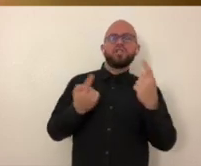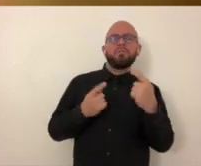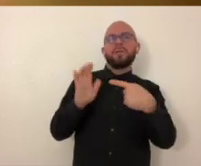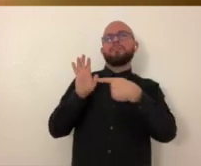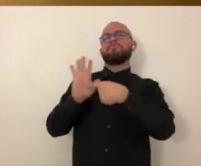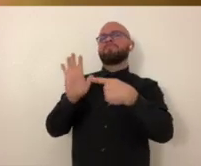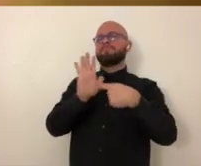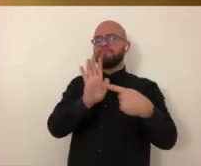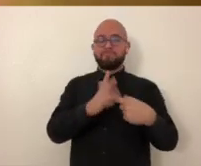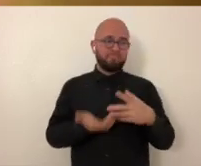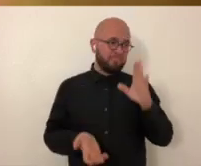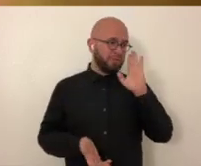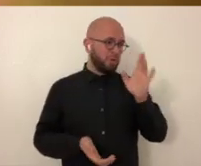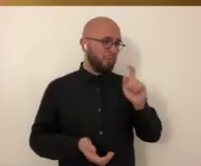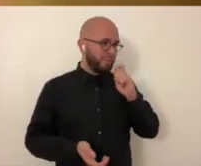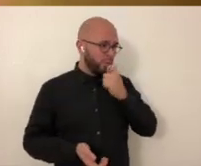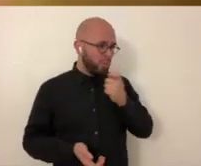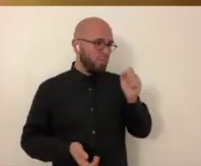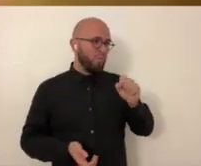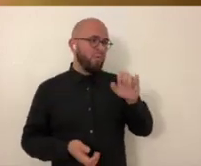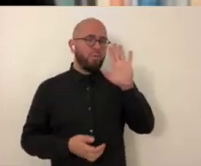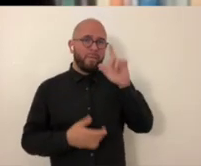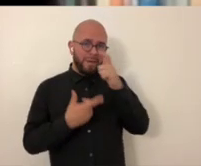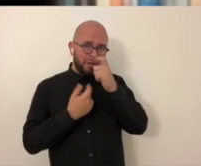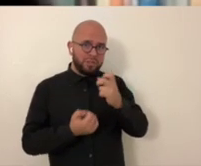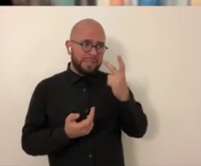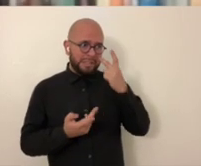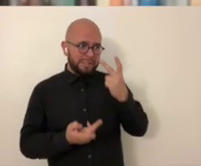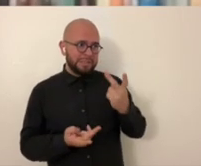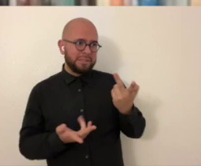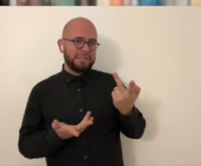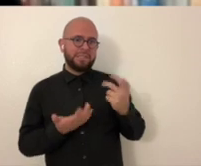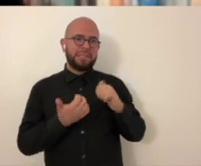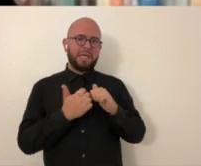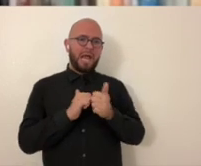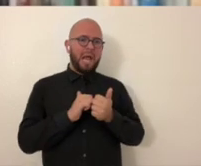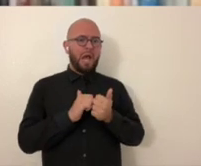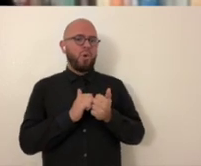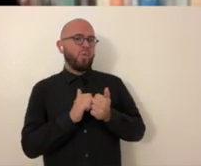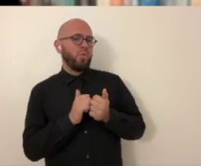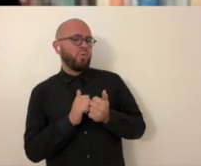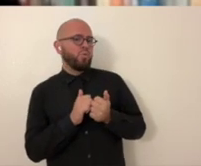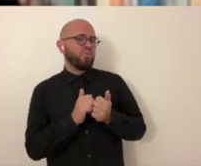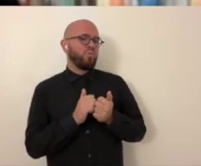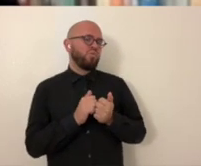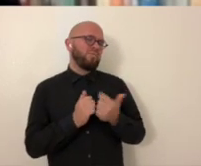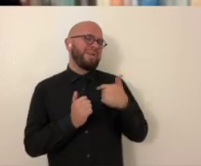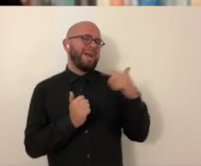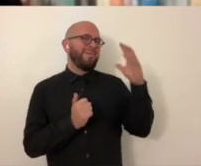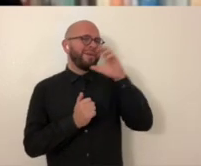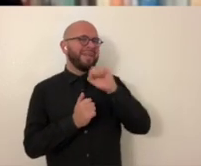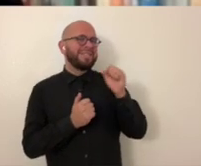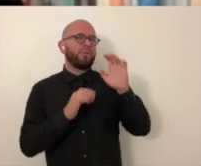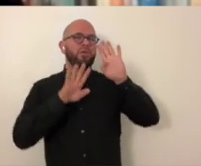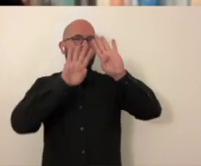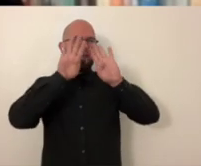a college. That would be great. Yeah. It would be interesting to see like what would make that.